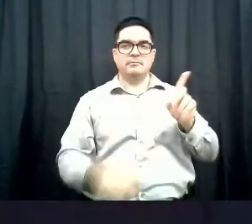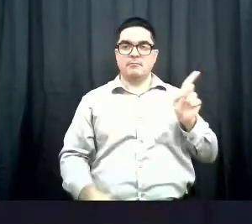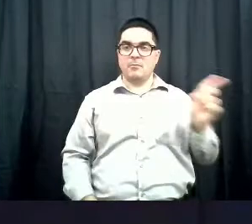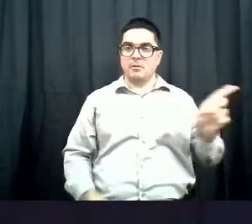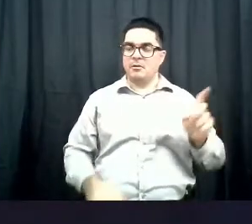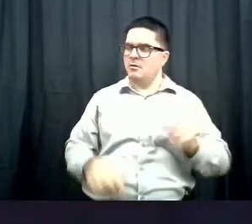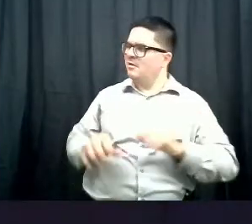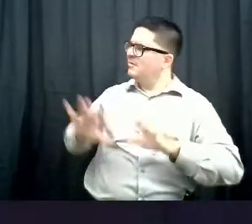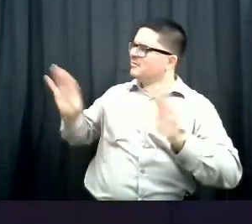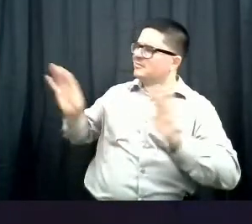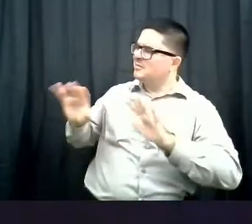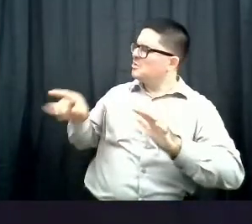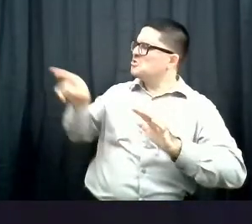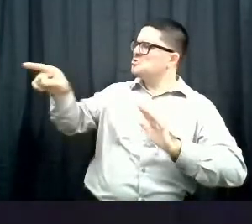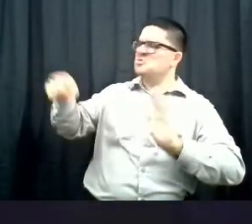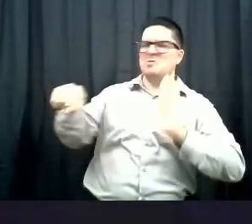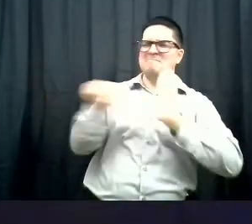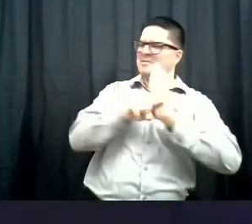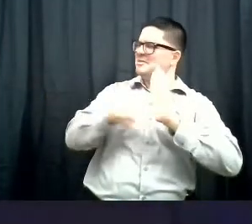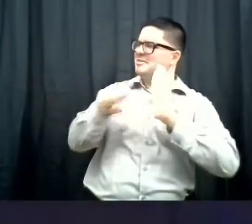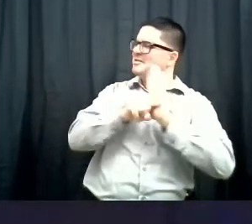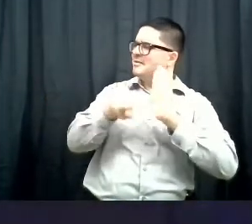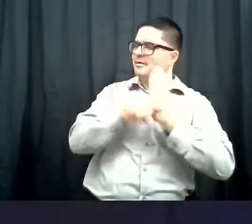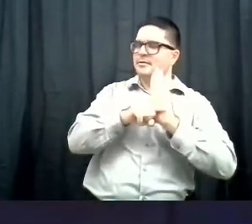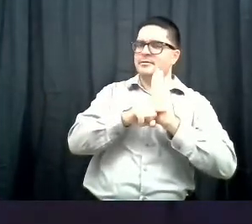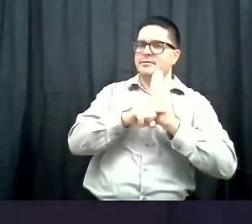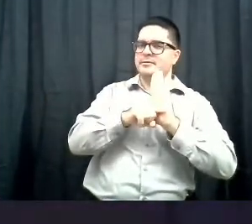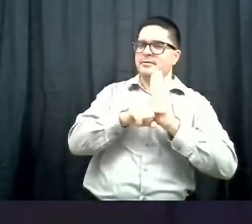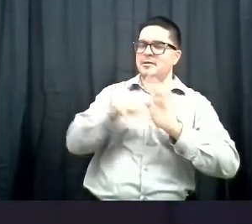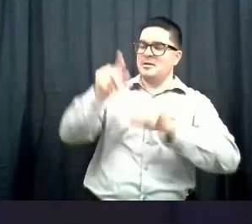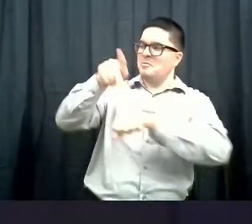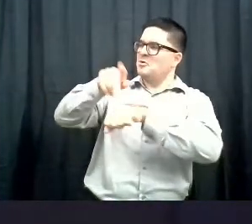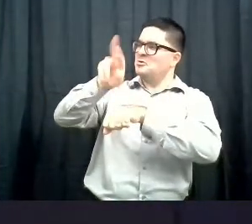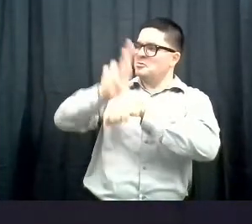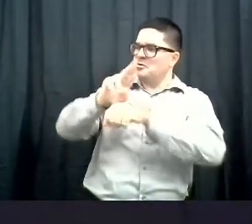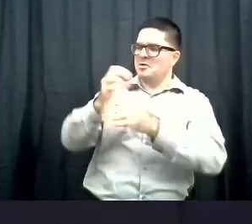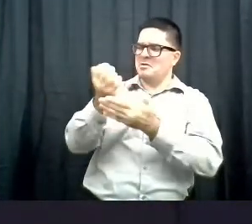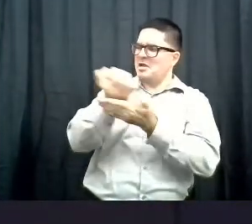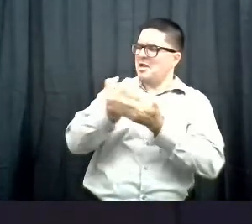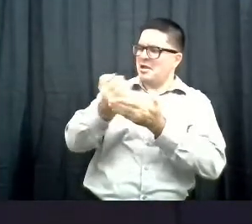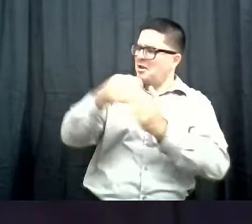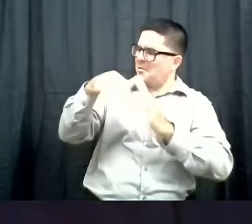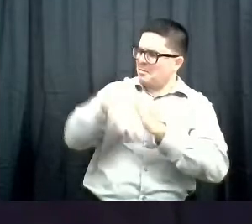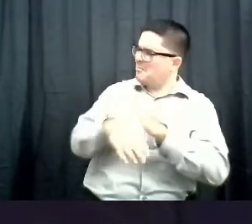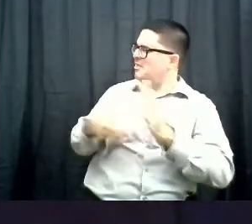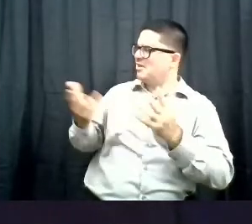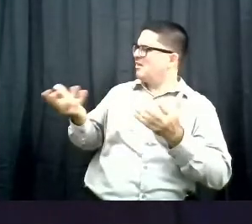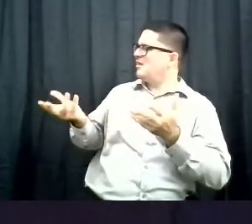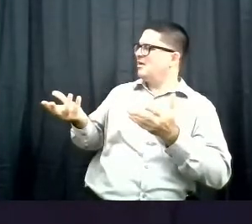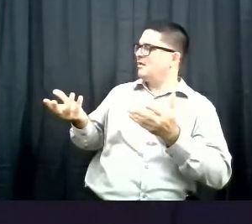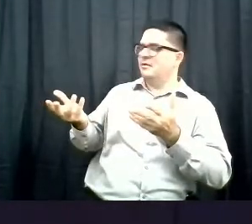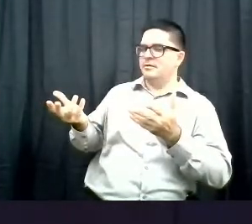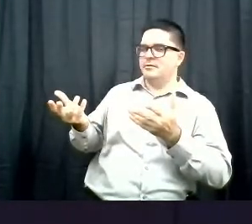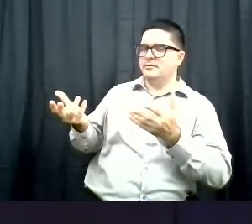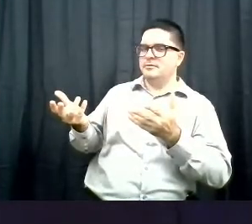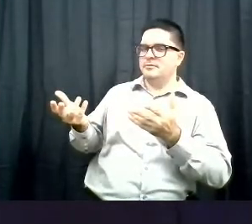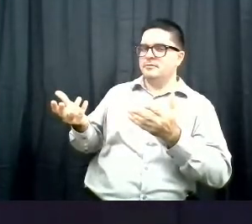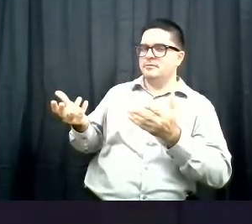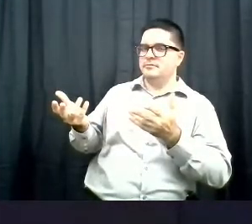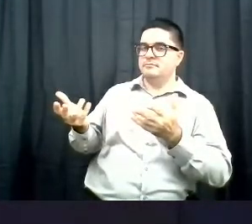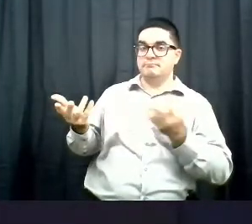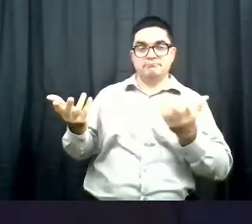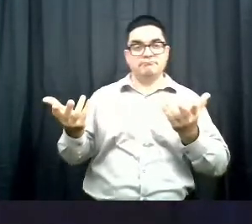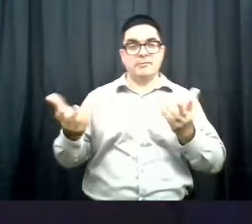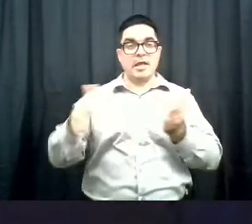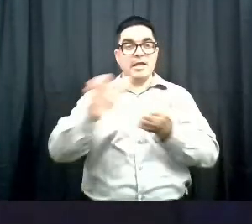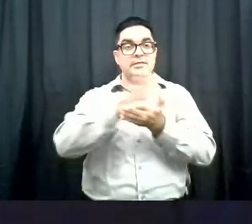too pessimistic about Puerto Rico's economy going forward. One of the really nice things about the